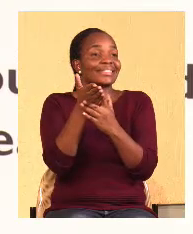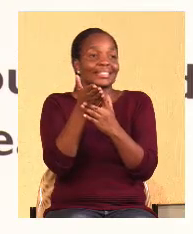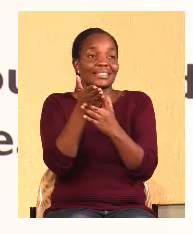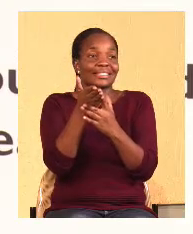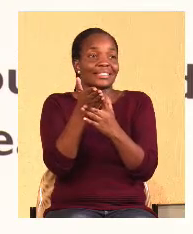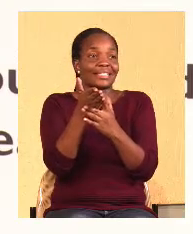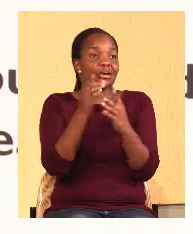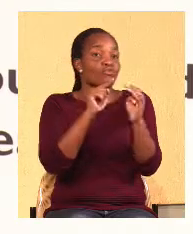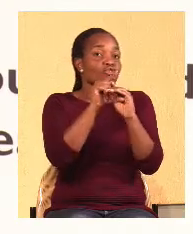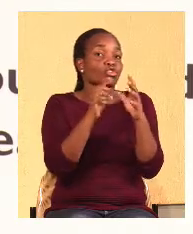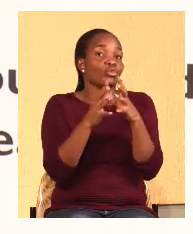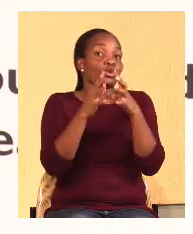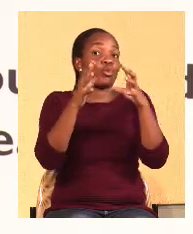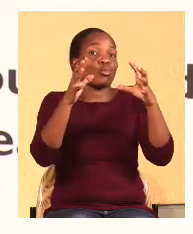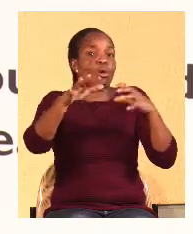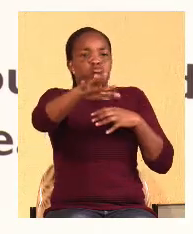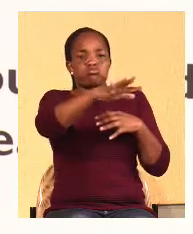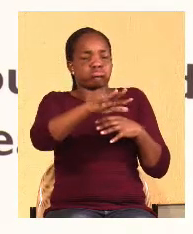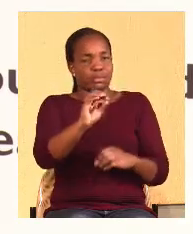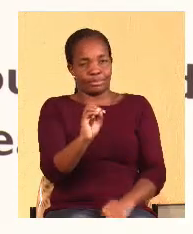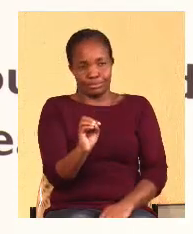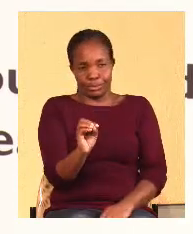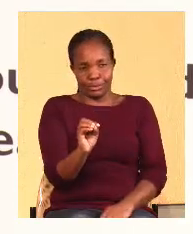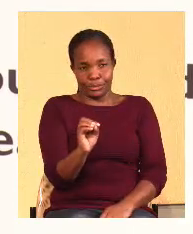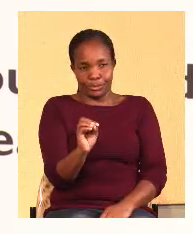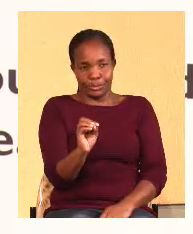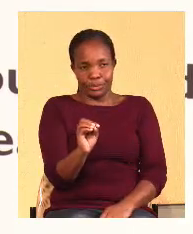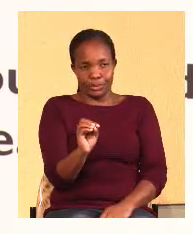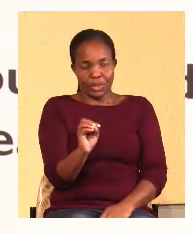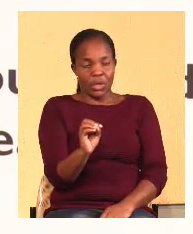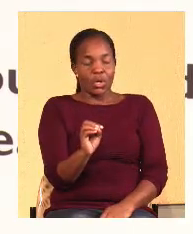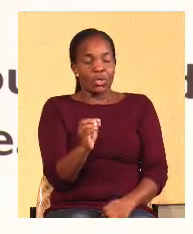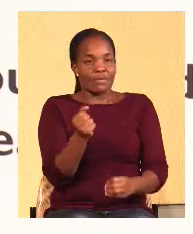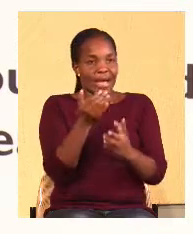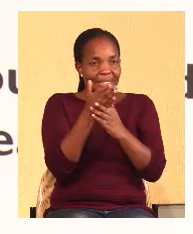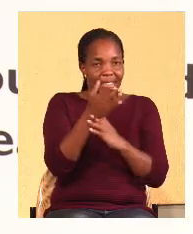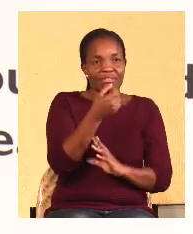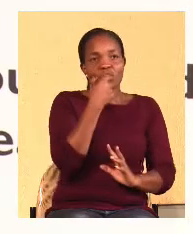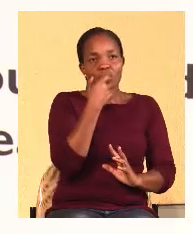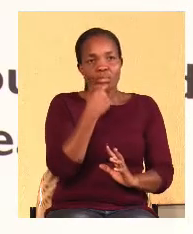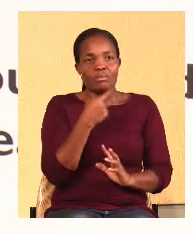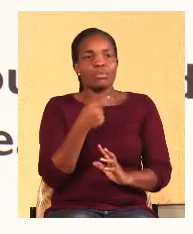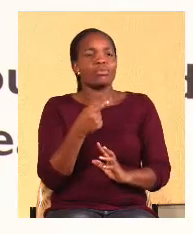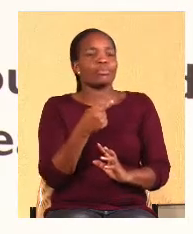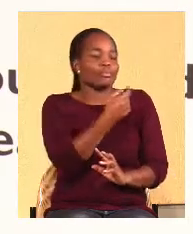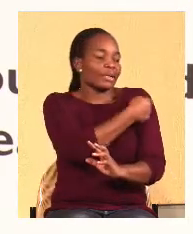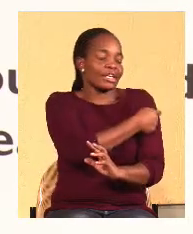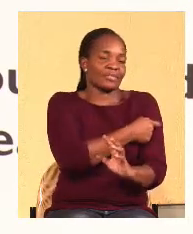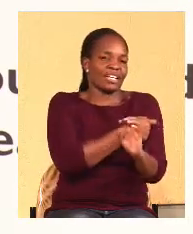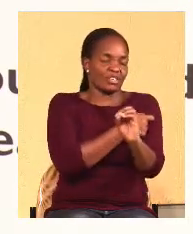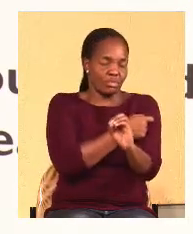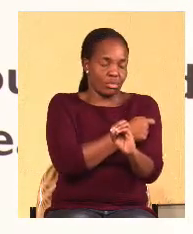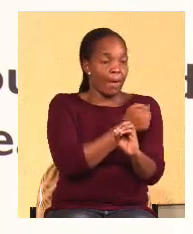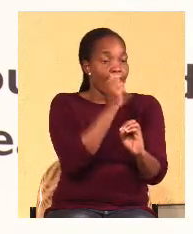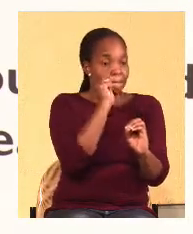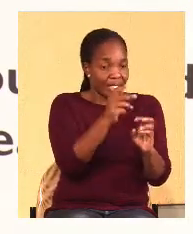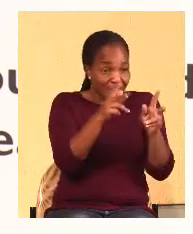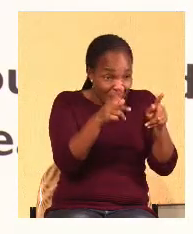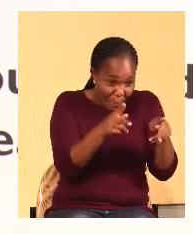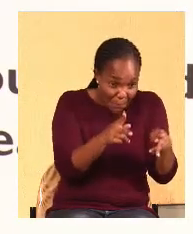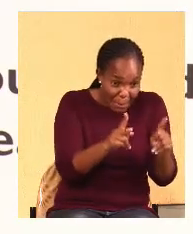a shopping complex or have access to medical and other supplies, would be allowed by a